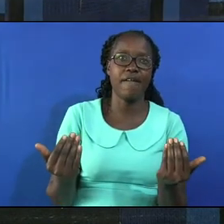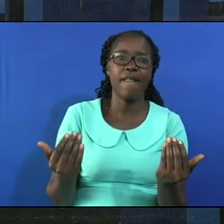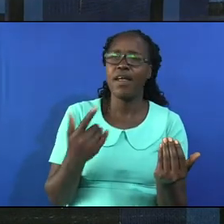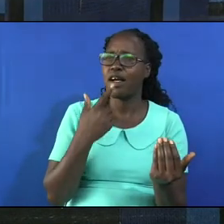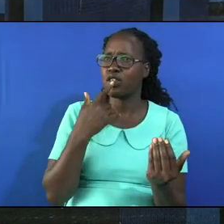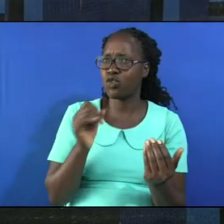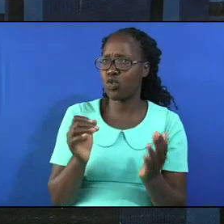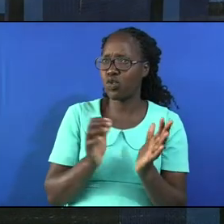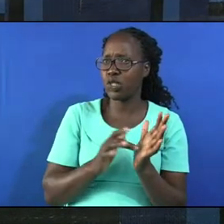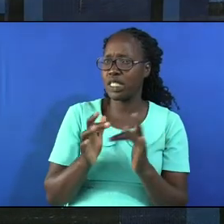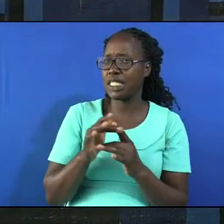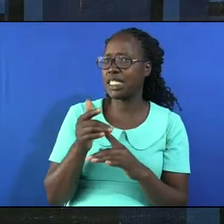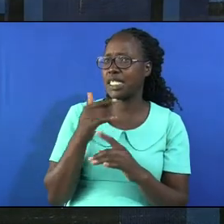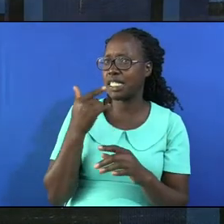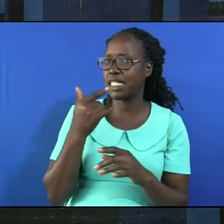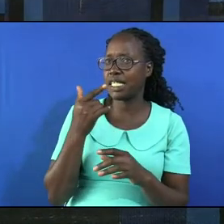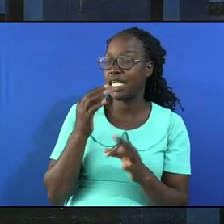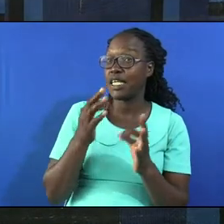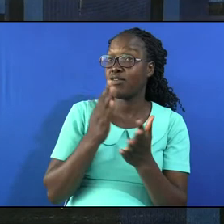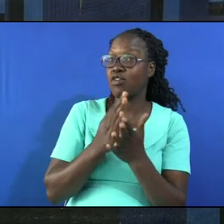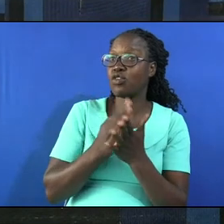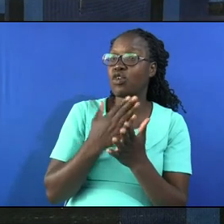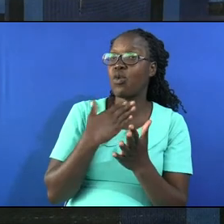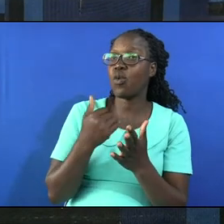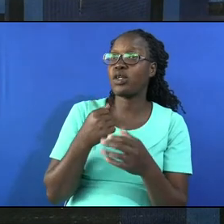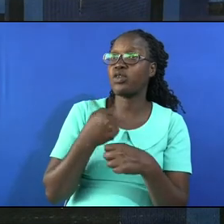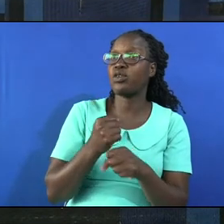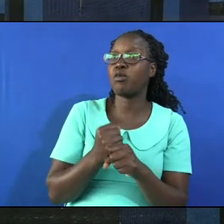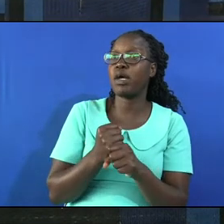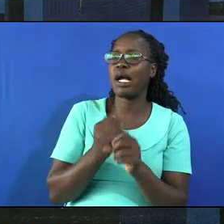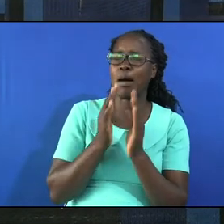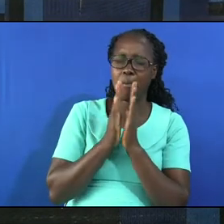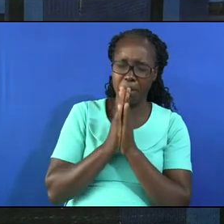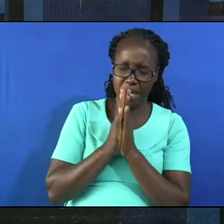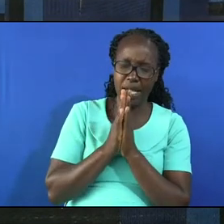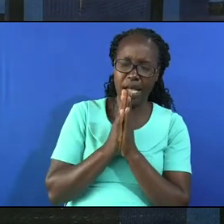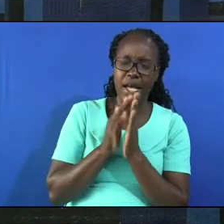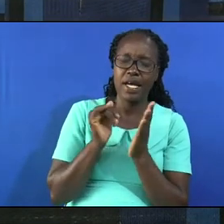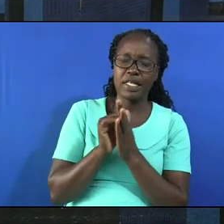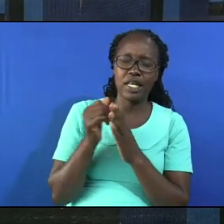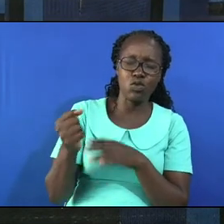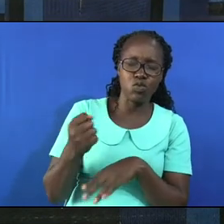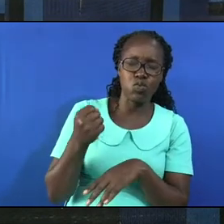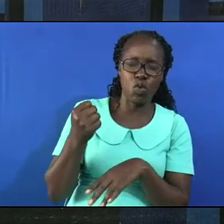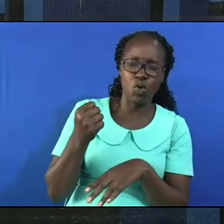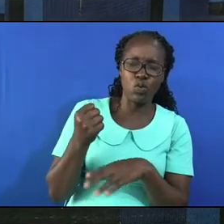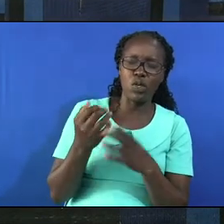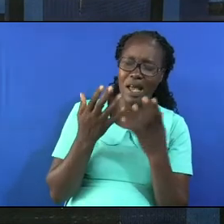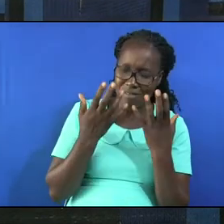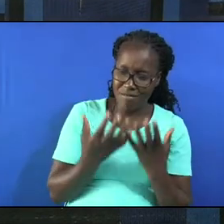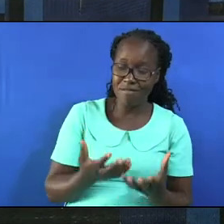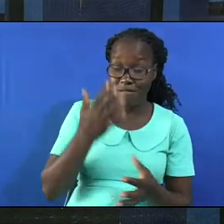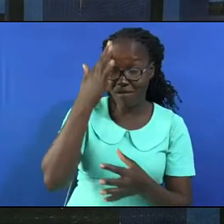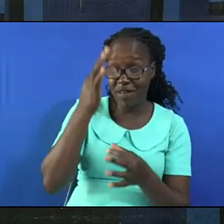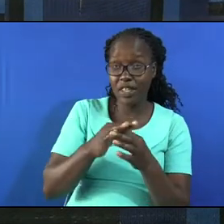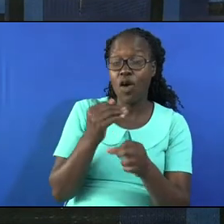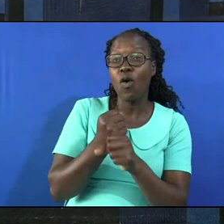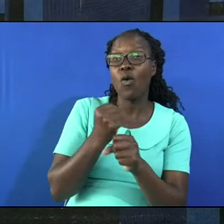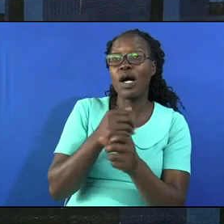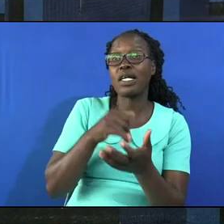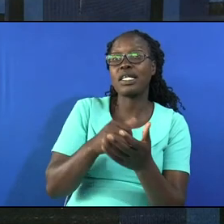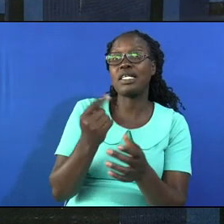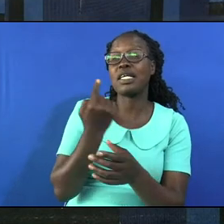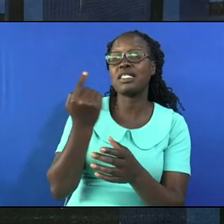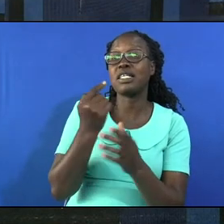and so Jesus said, if you really want to make prayer that will hold water, do it as a single